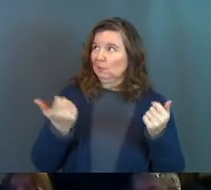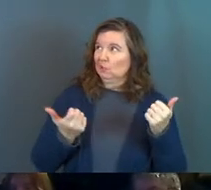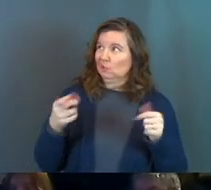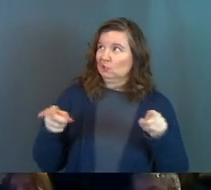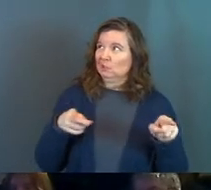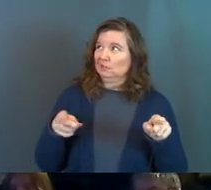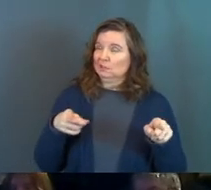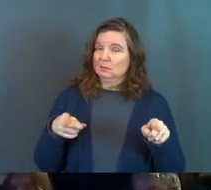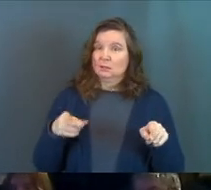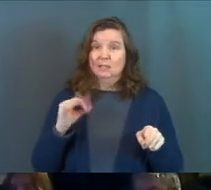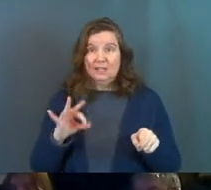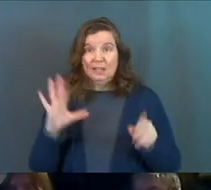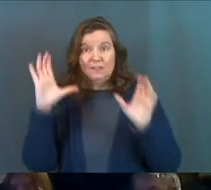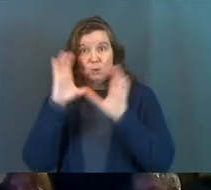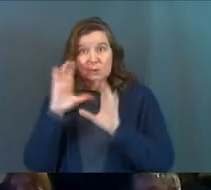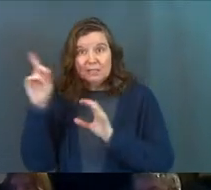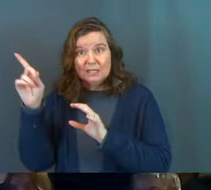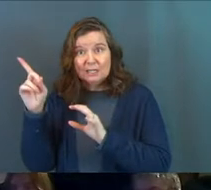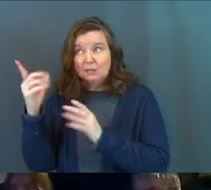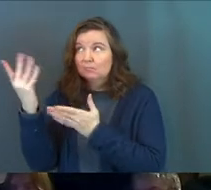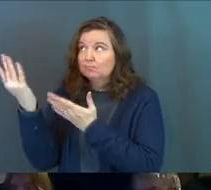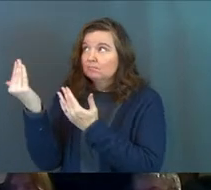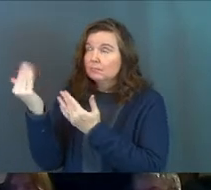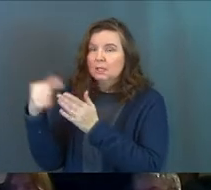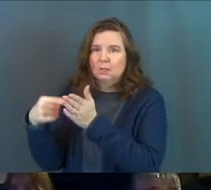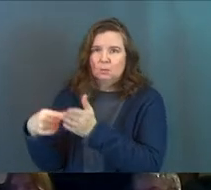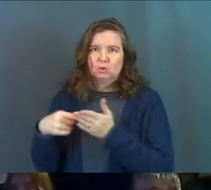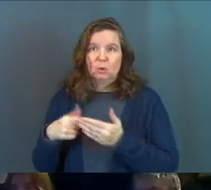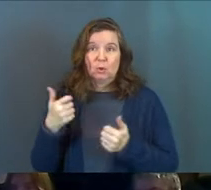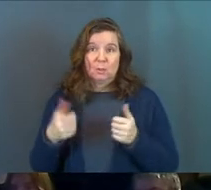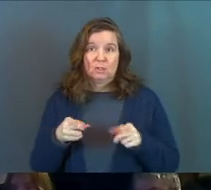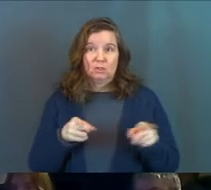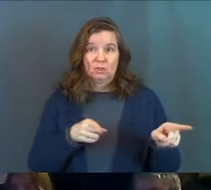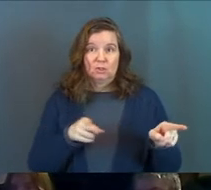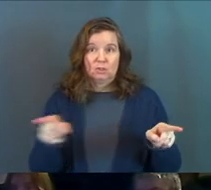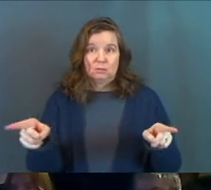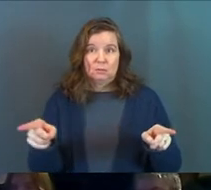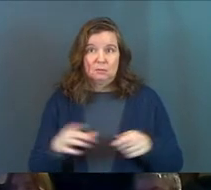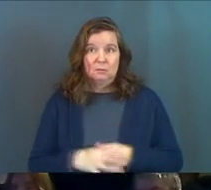take? If you seek him, he'll show you which path to take.